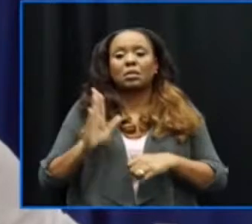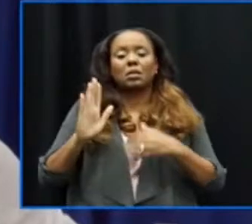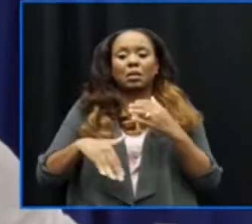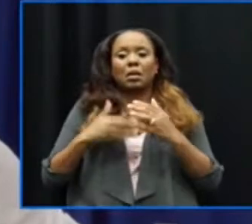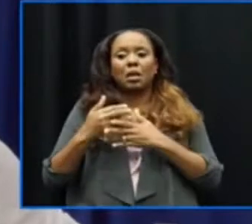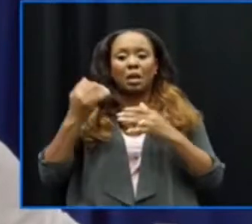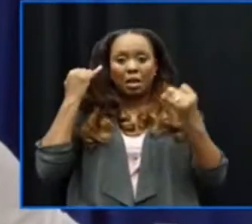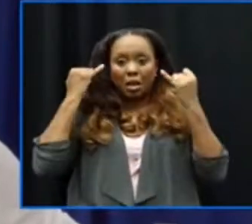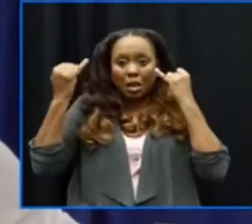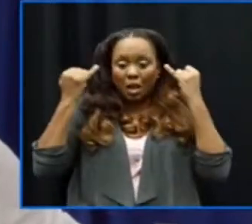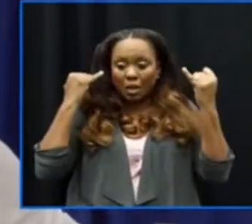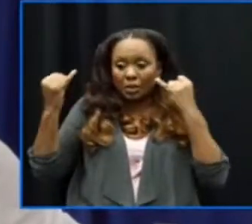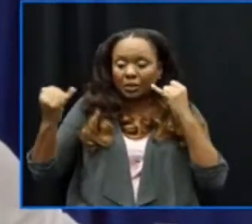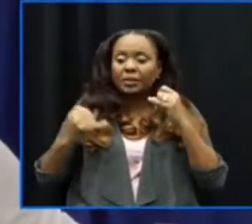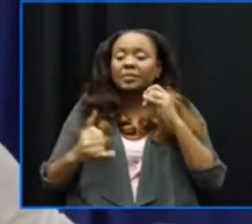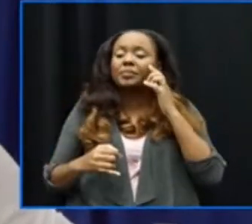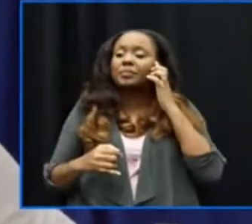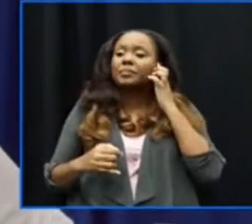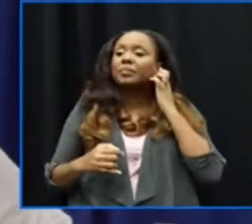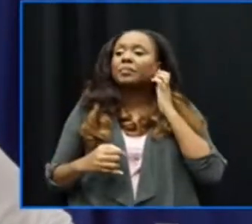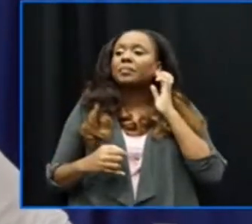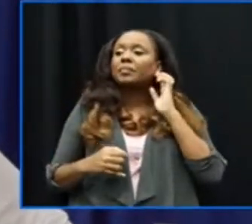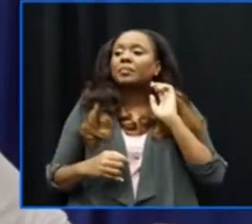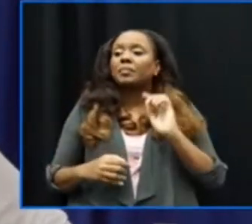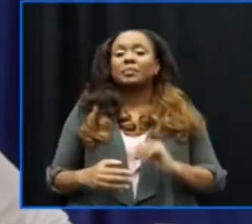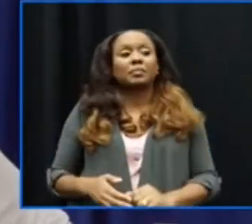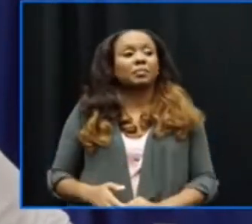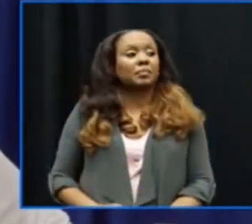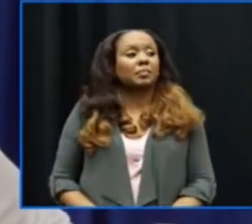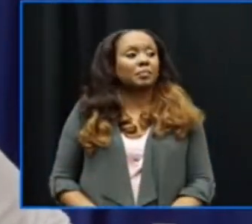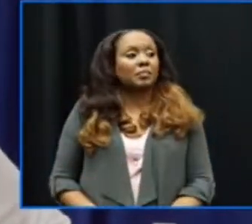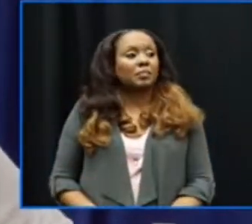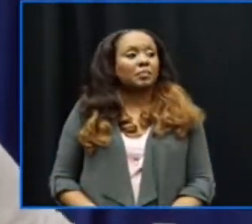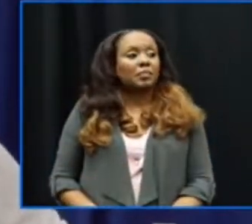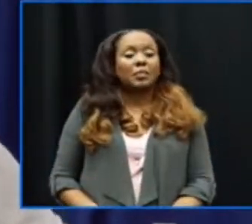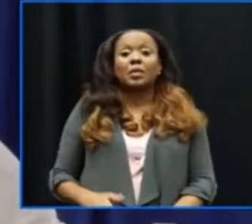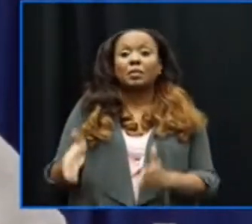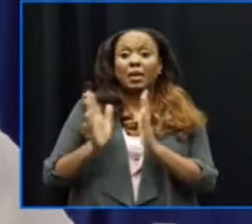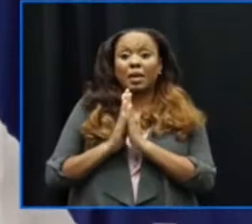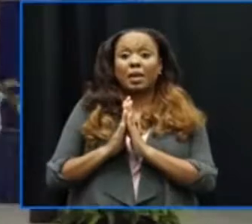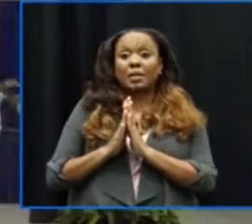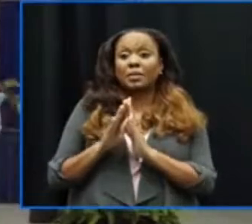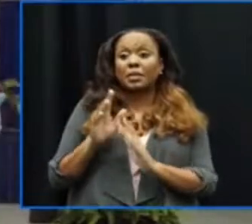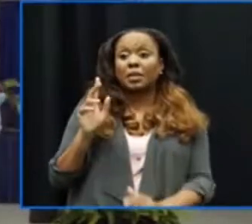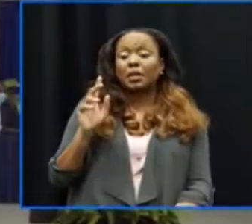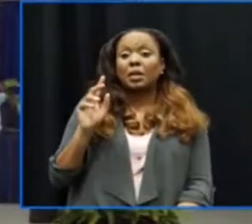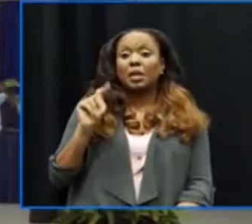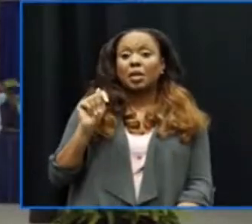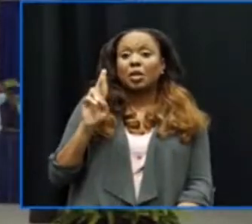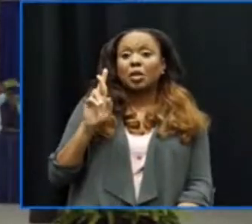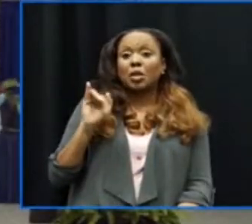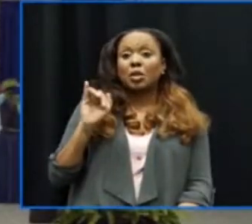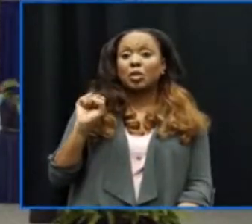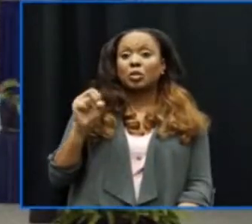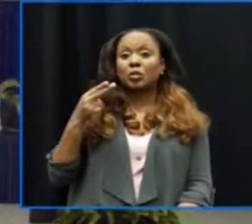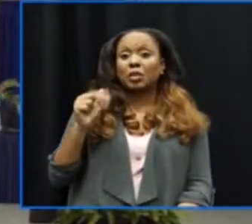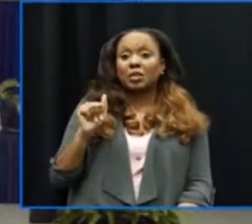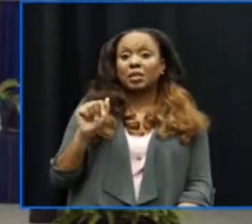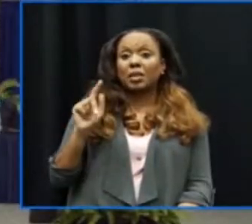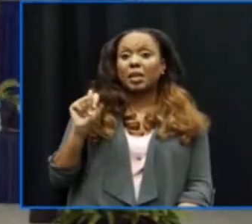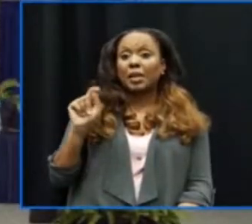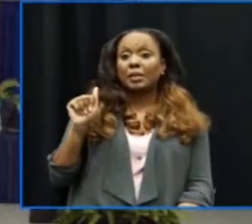ideas must contend. But I'll ask Mrs. Tanis now to address us. Thank you. Thank you,